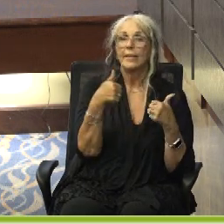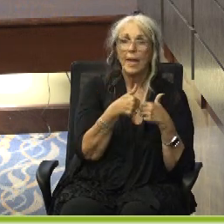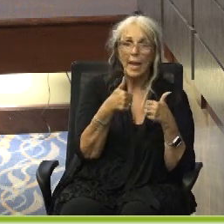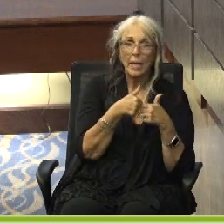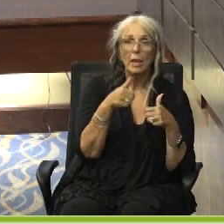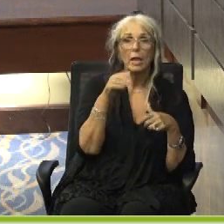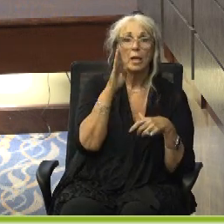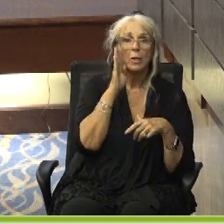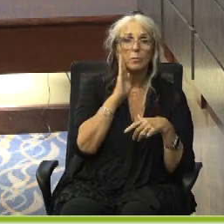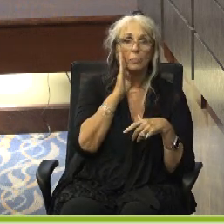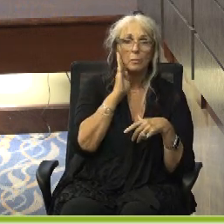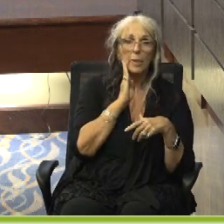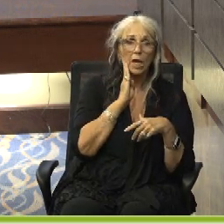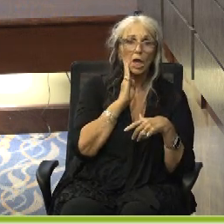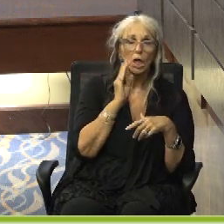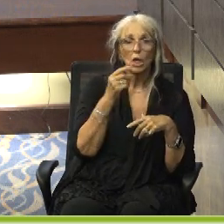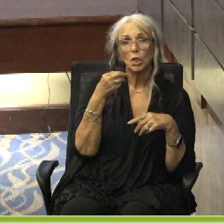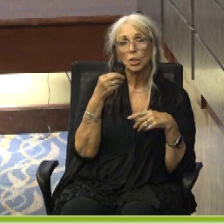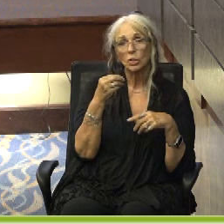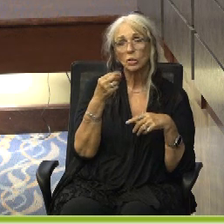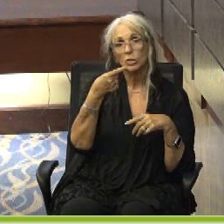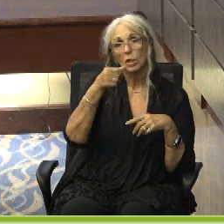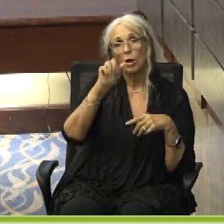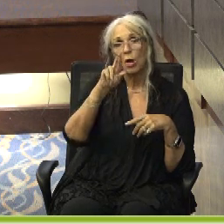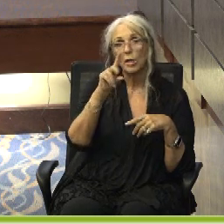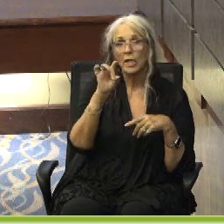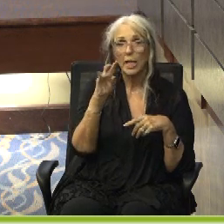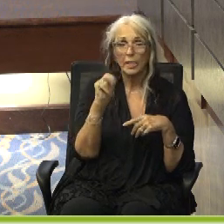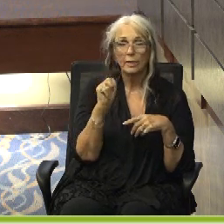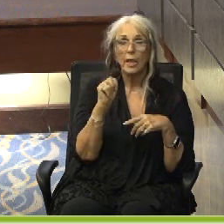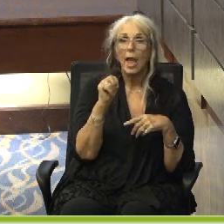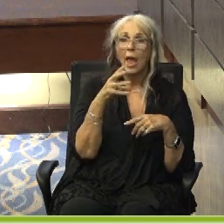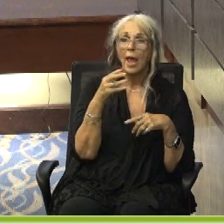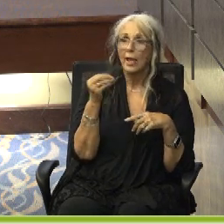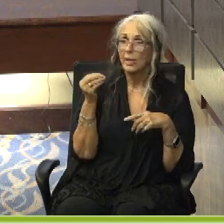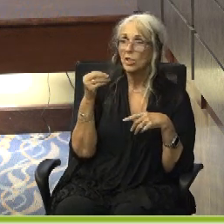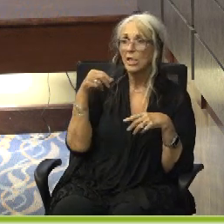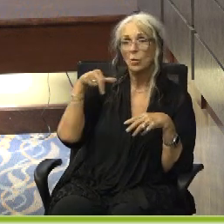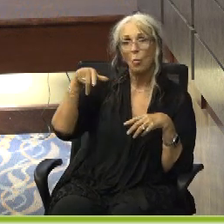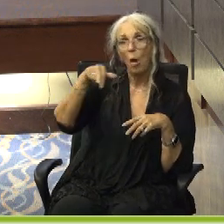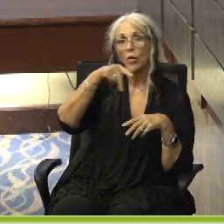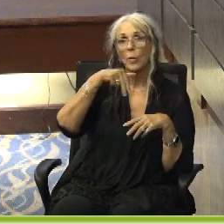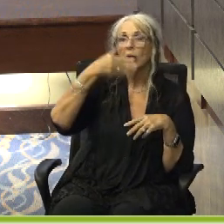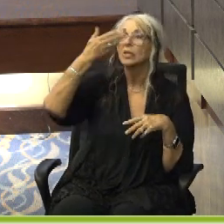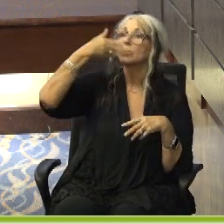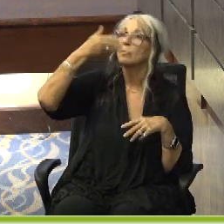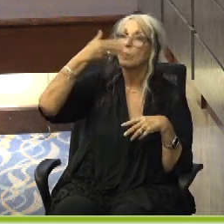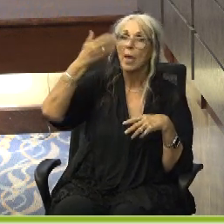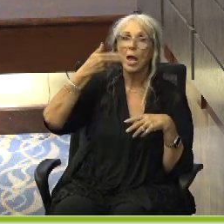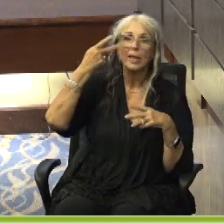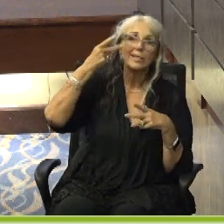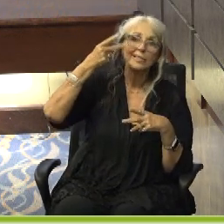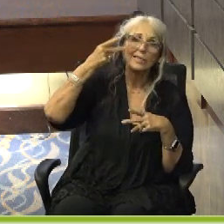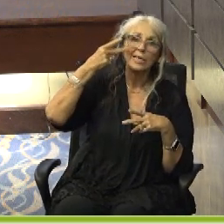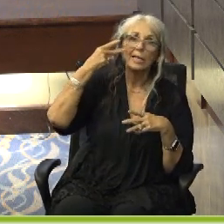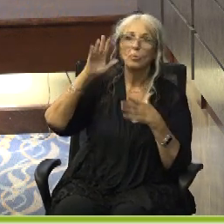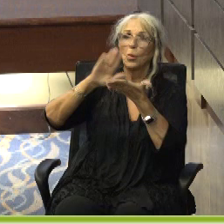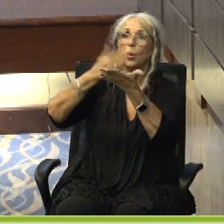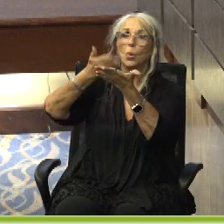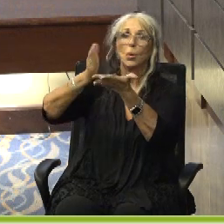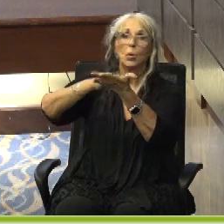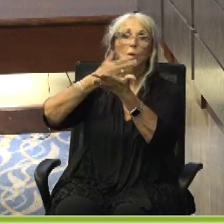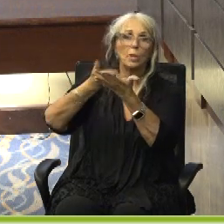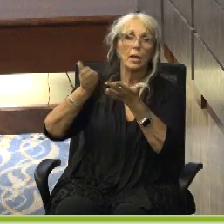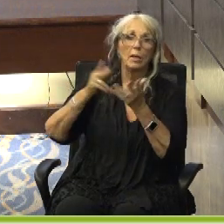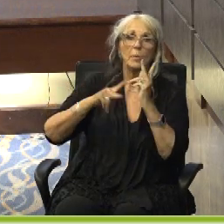garden, and their iconic pit house will be out front. So you'll be able to walk by and see and smell the brisket being cooked